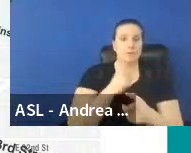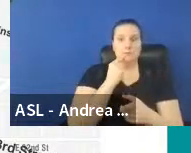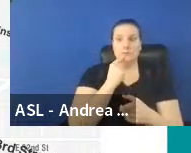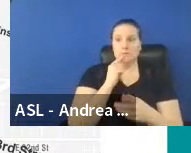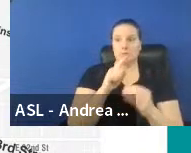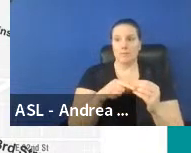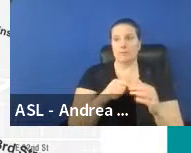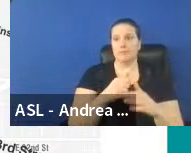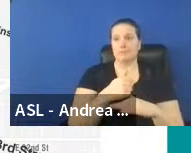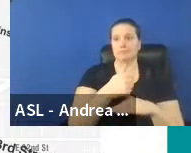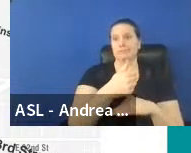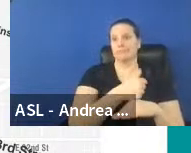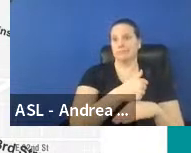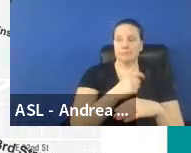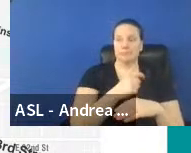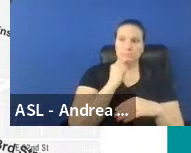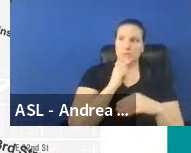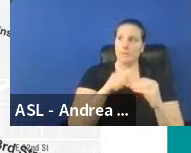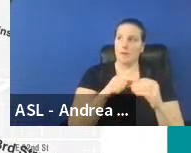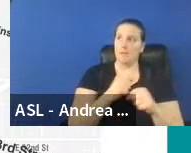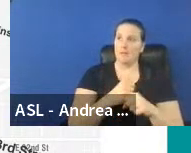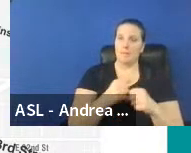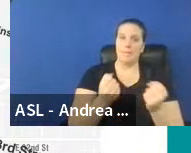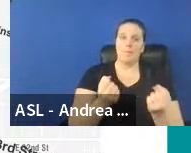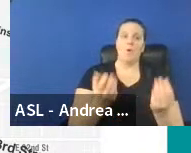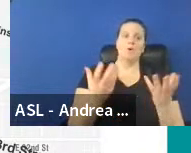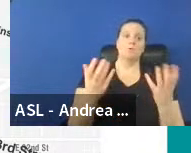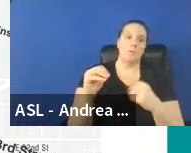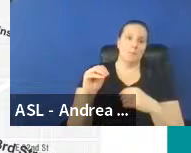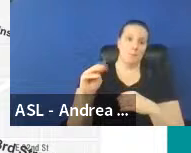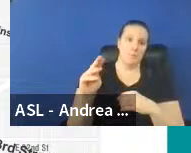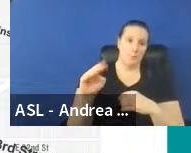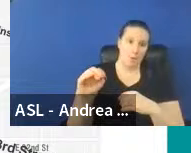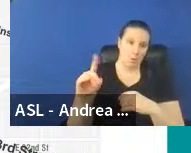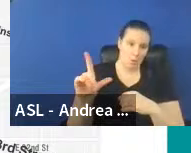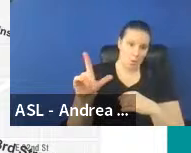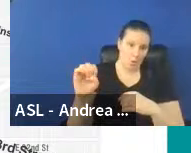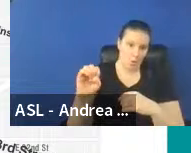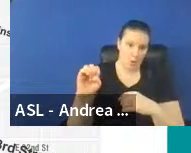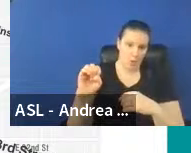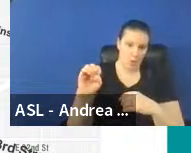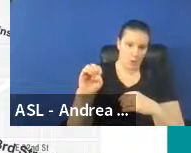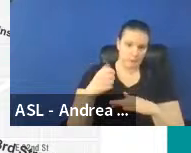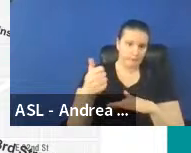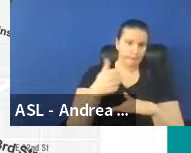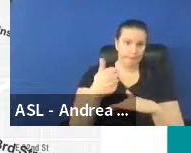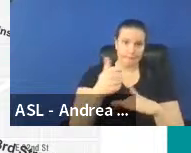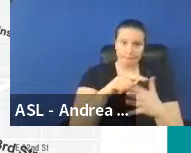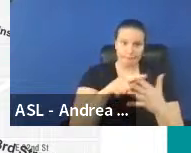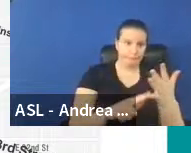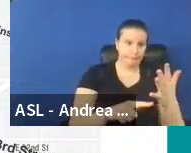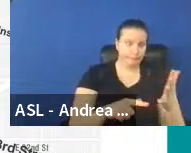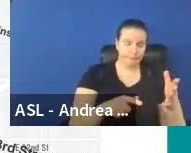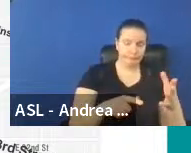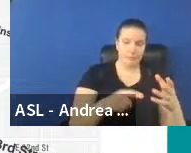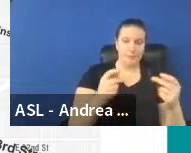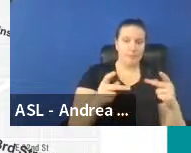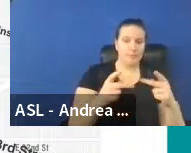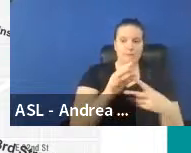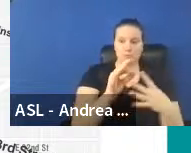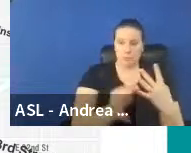about transit. We're serious about making this a multimodal corridor to give people choices